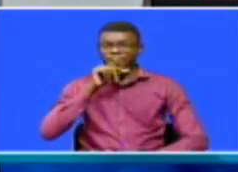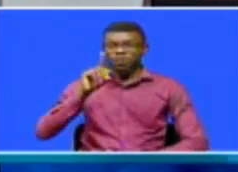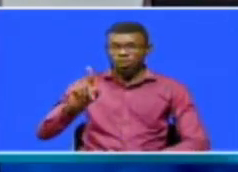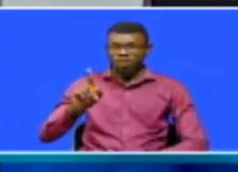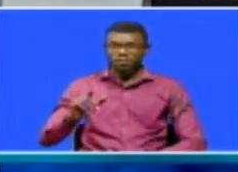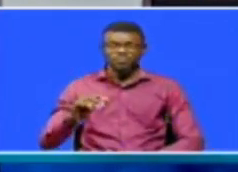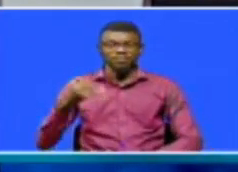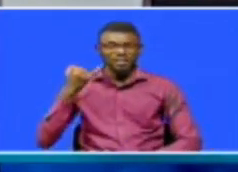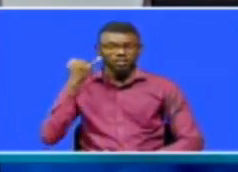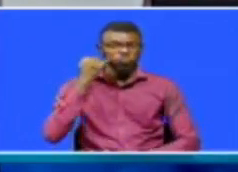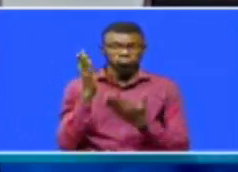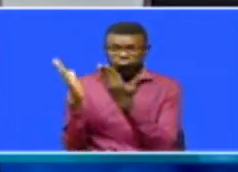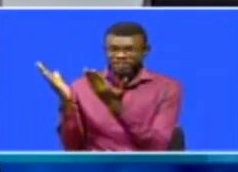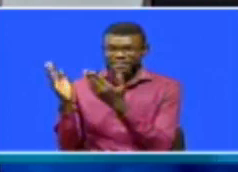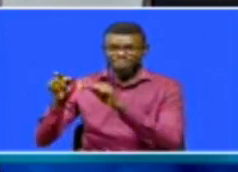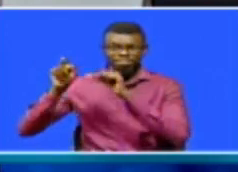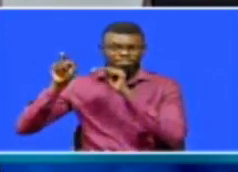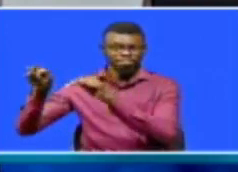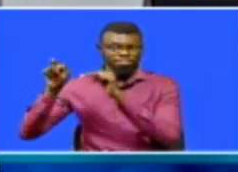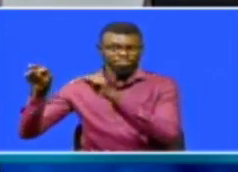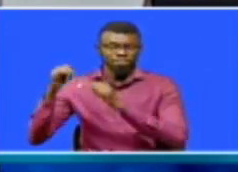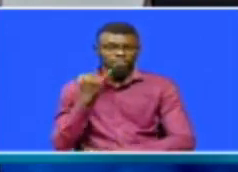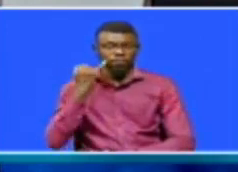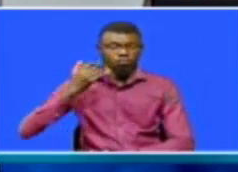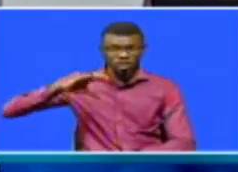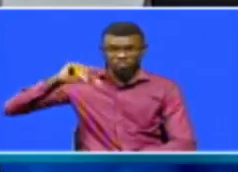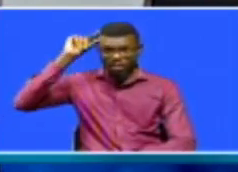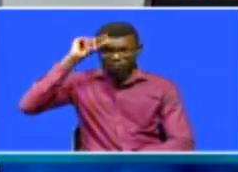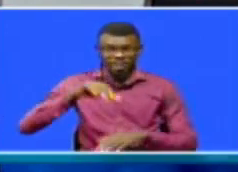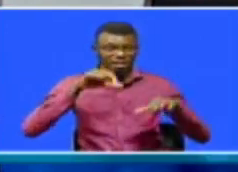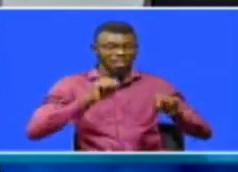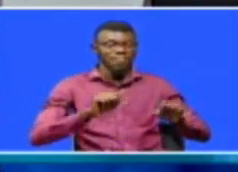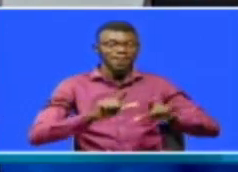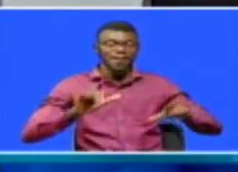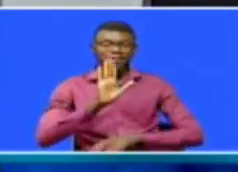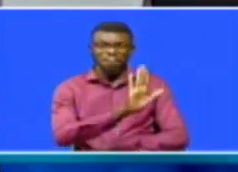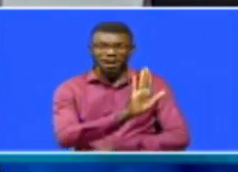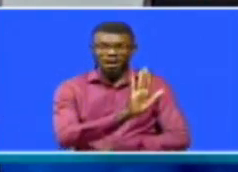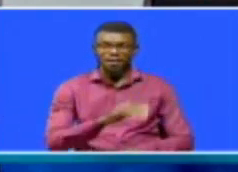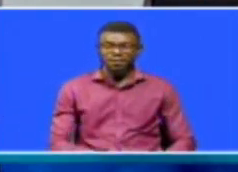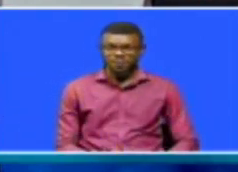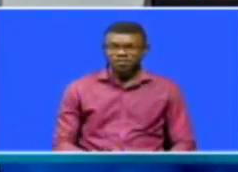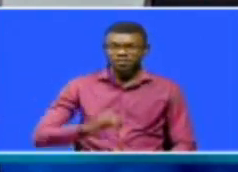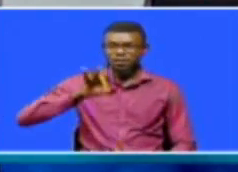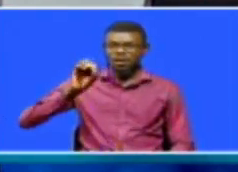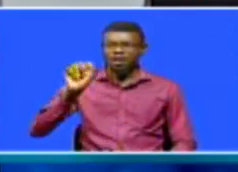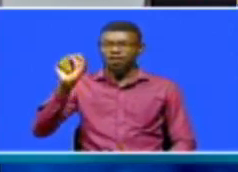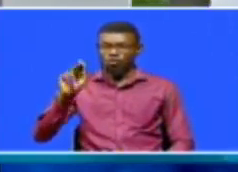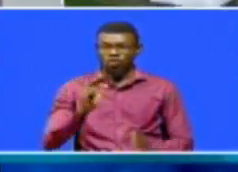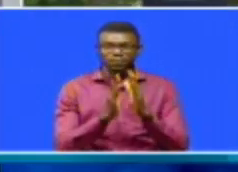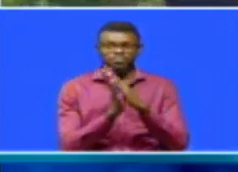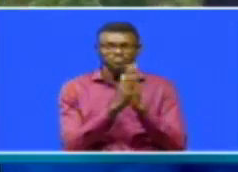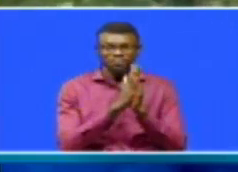Nakuru County, who now accuses the Nakuru County government of invading his private property, as Joanne Letting now reports.